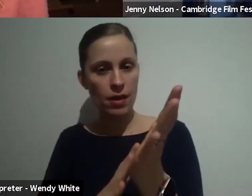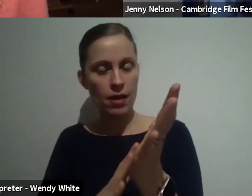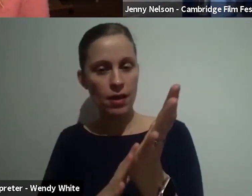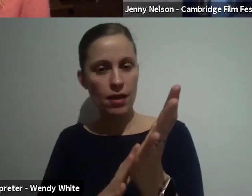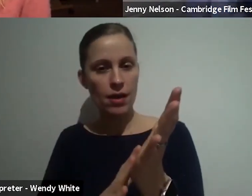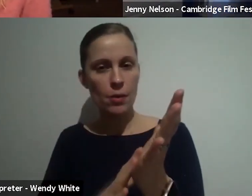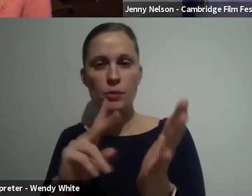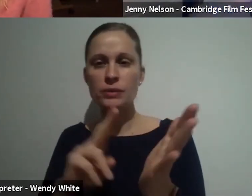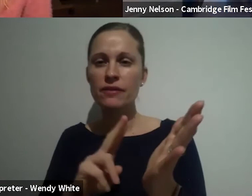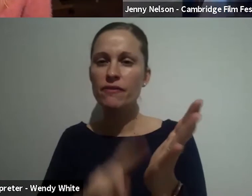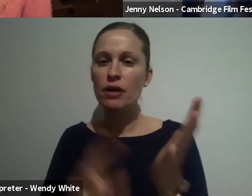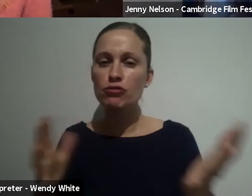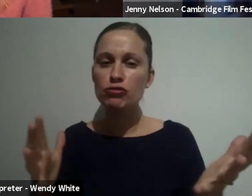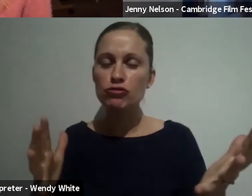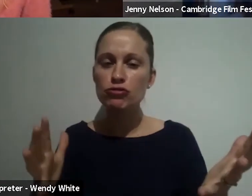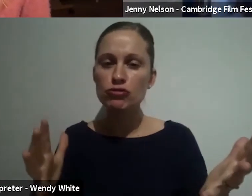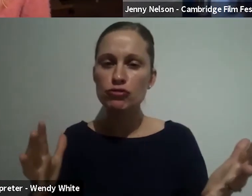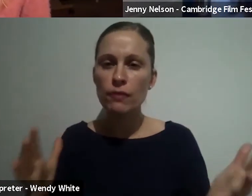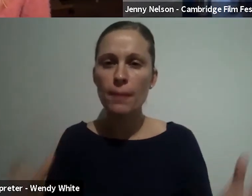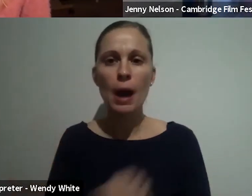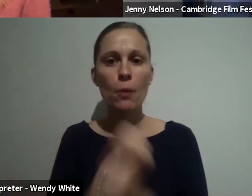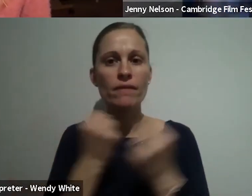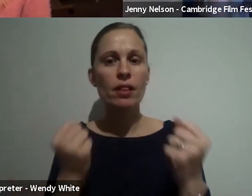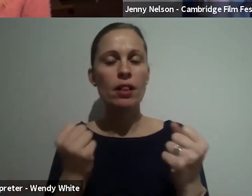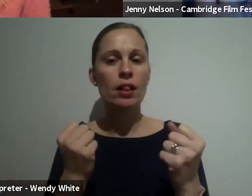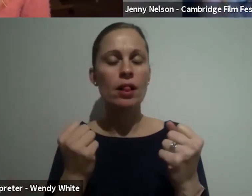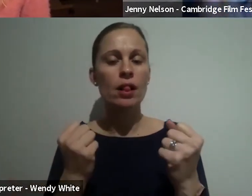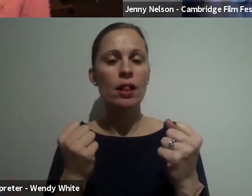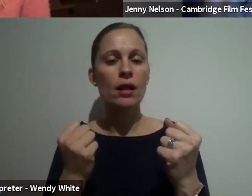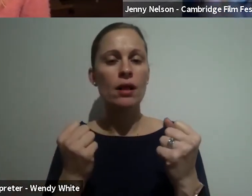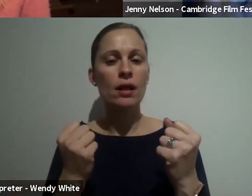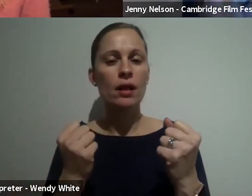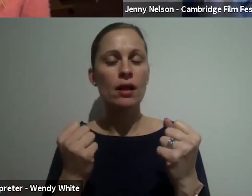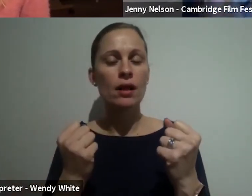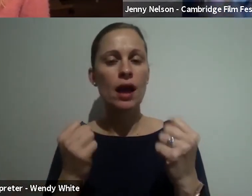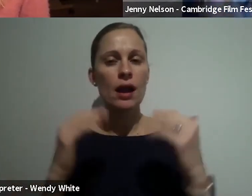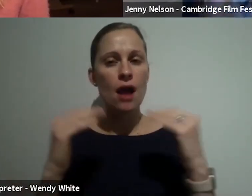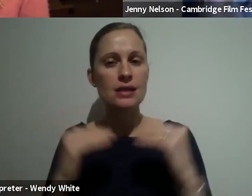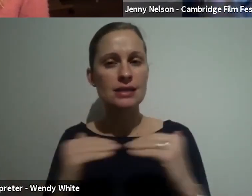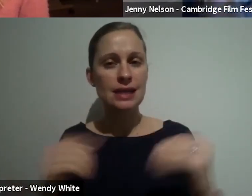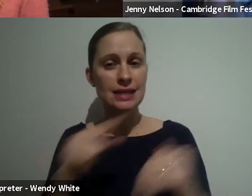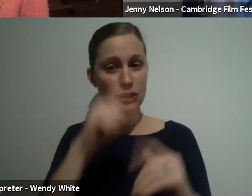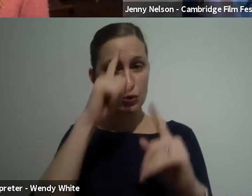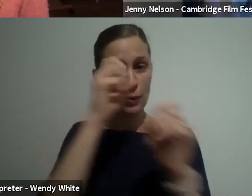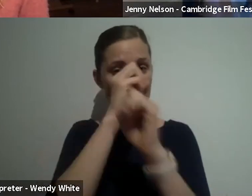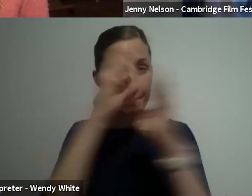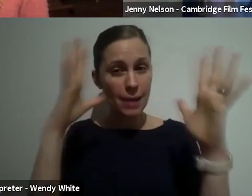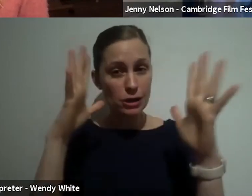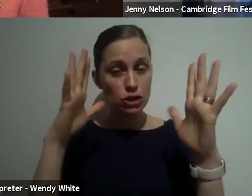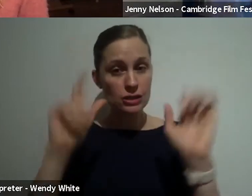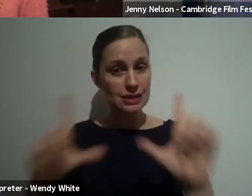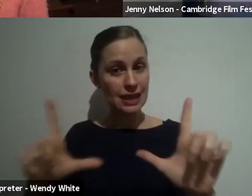As very powerful and understated. Had you always imagined a scene like that,